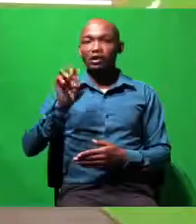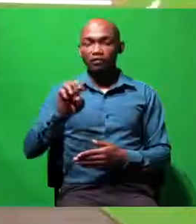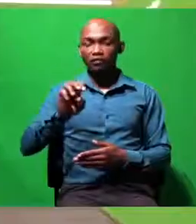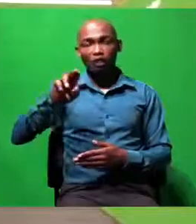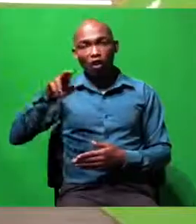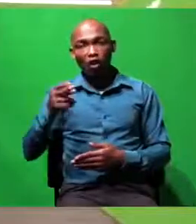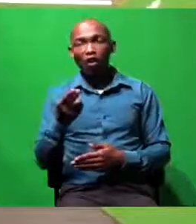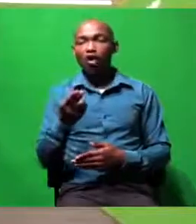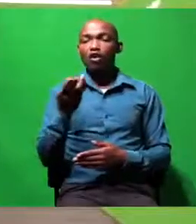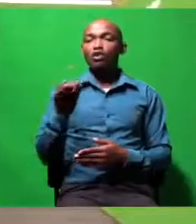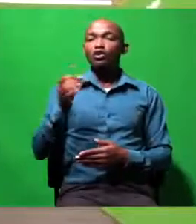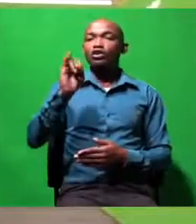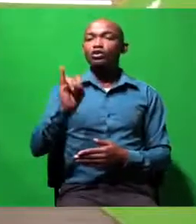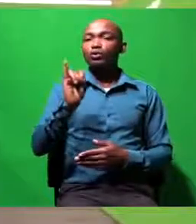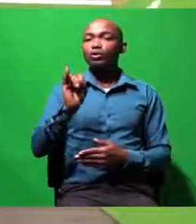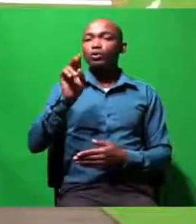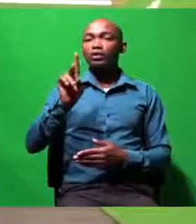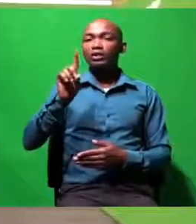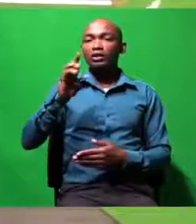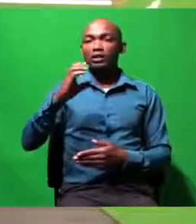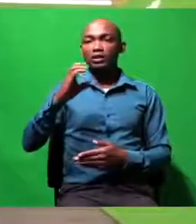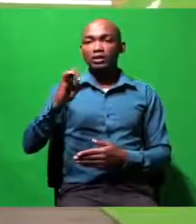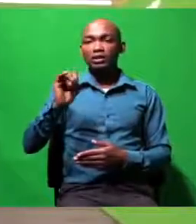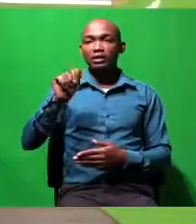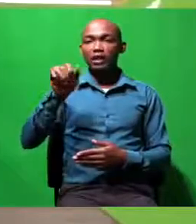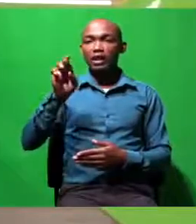speaker of the House of Representatives in Zanzibar,